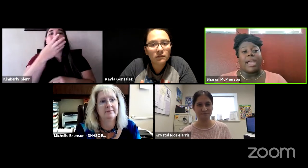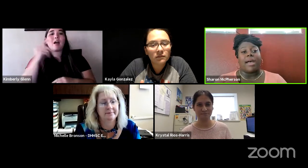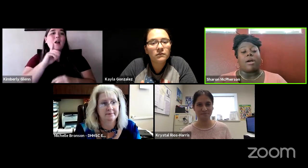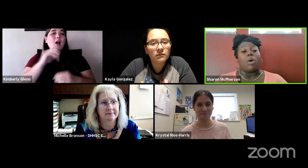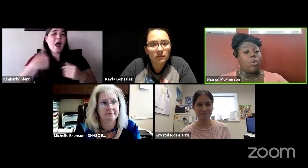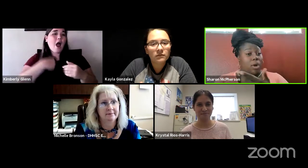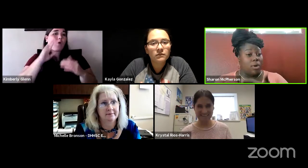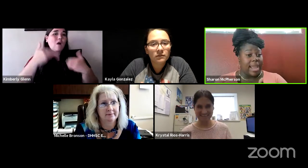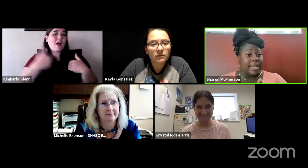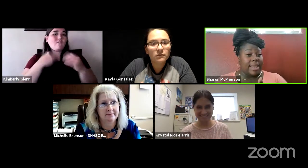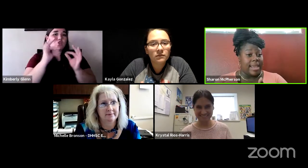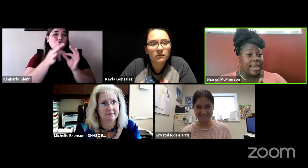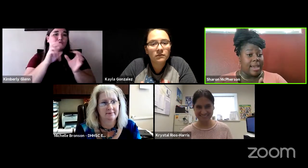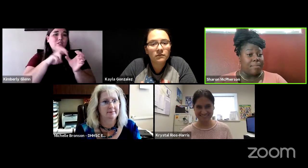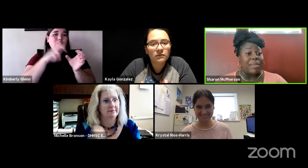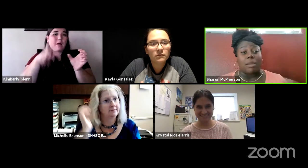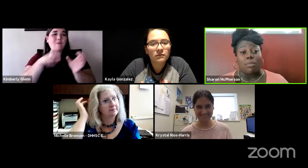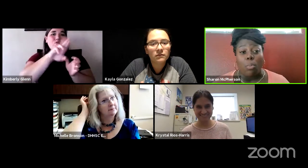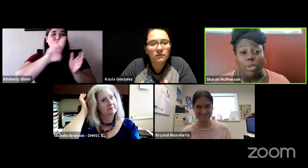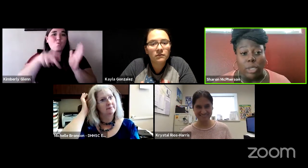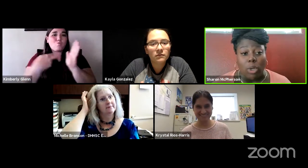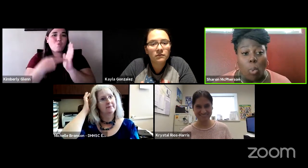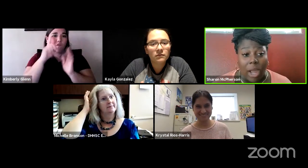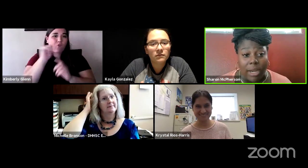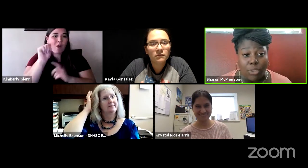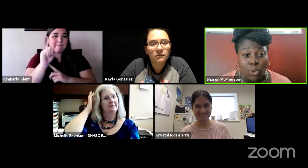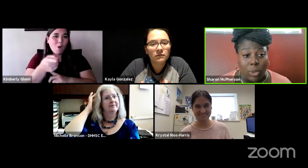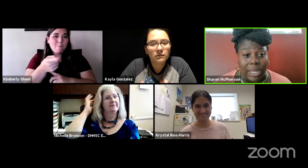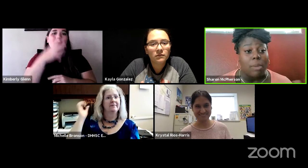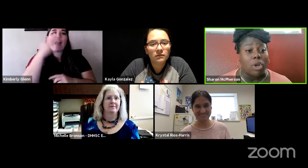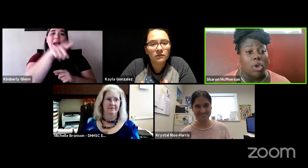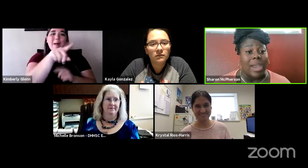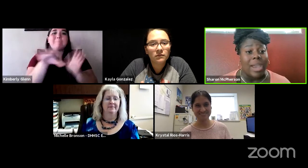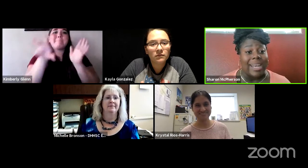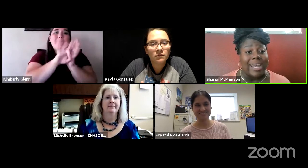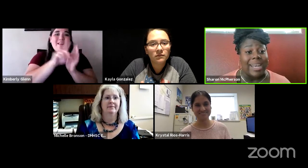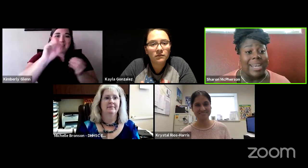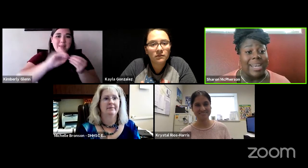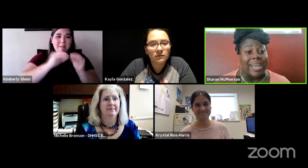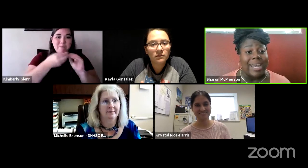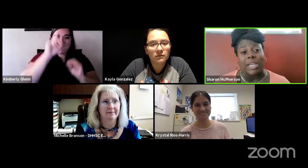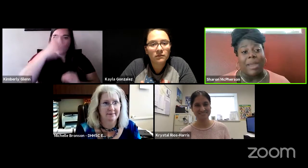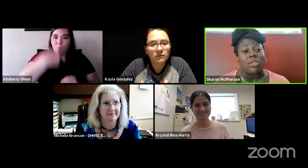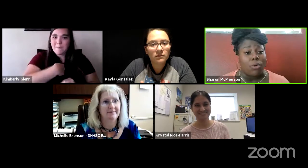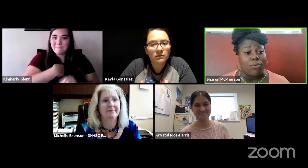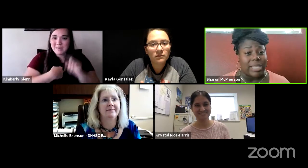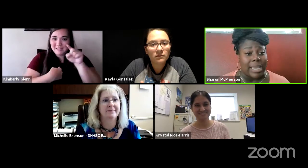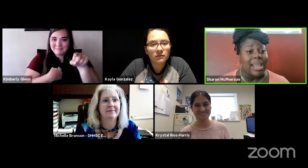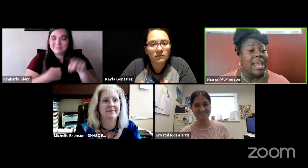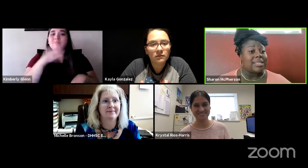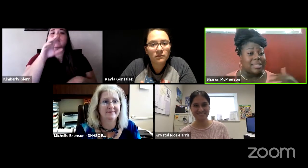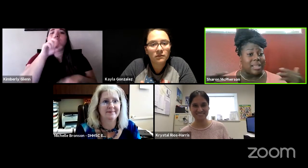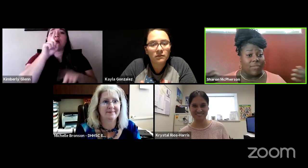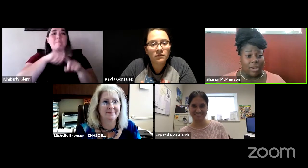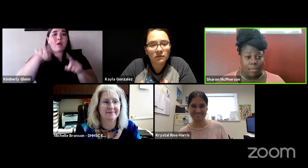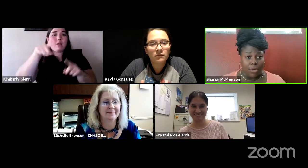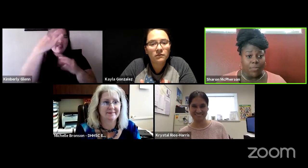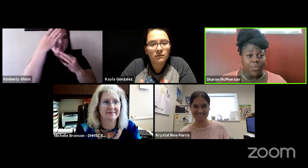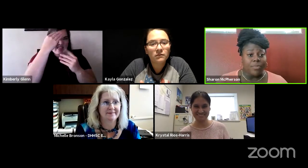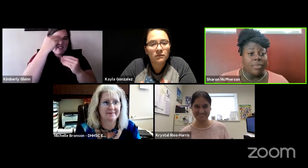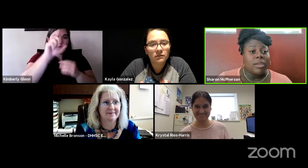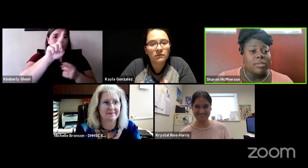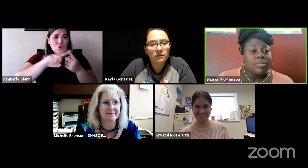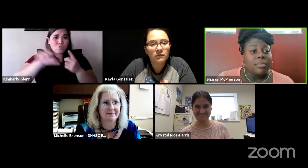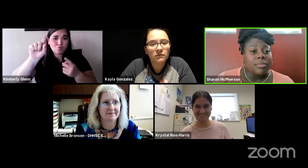we'll go ahead and pick a number between 1 through 20. So I'm going to go ahead and ask the interpreter to step out of the role for a second to think of a